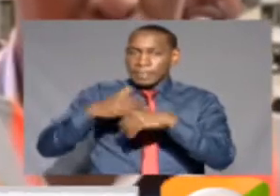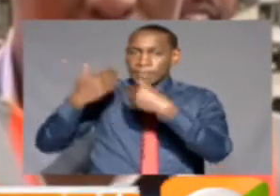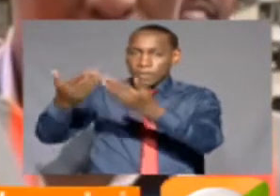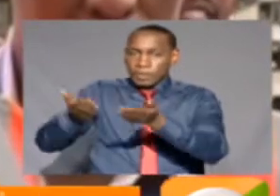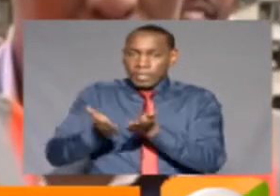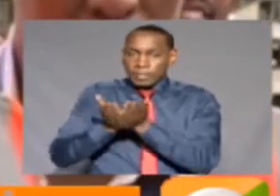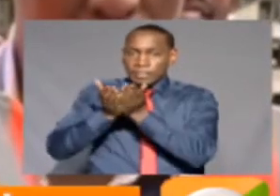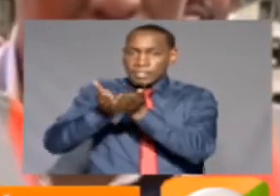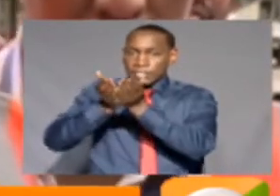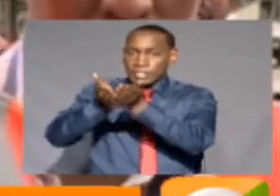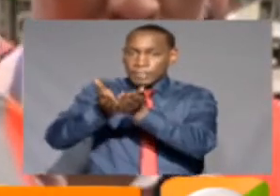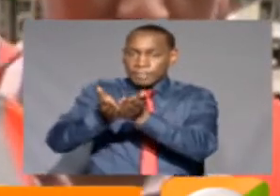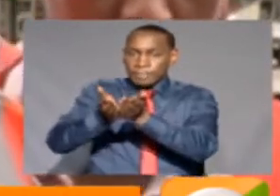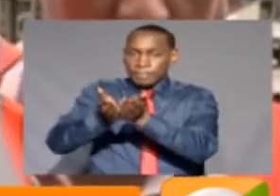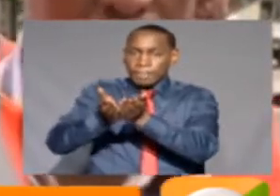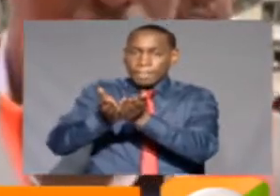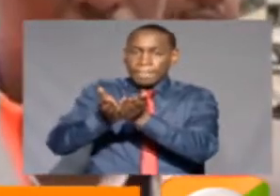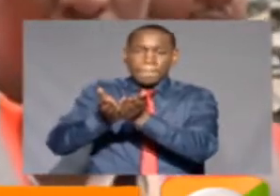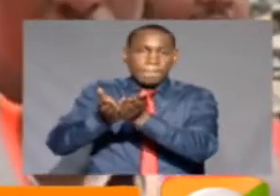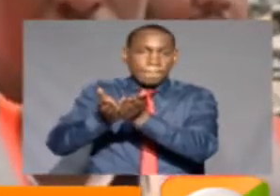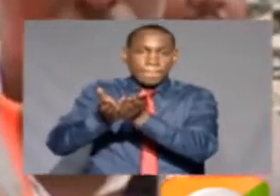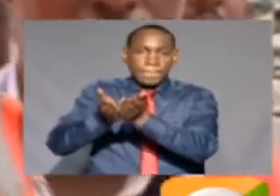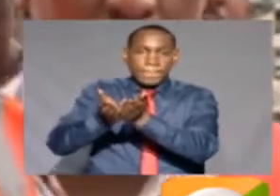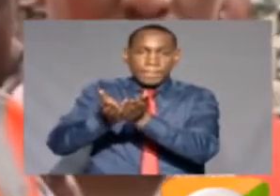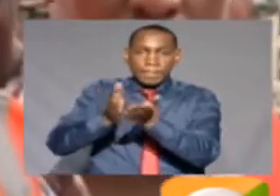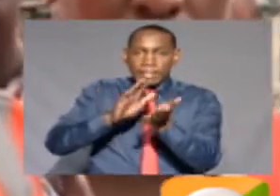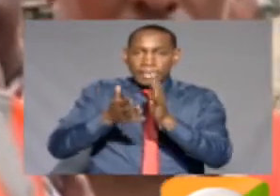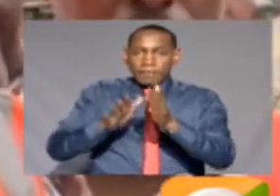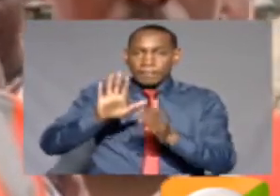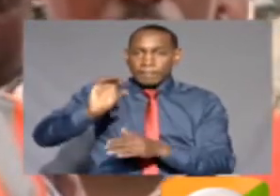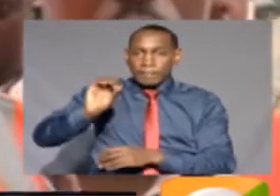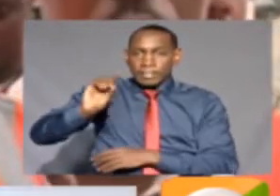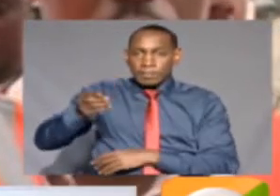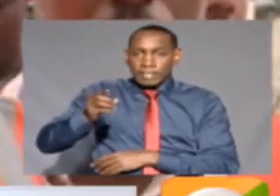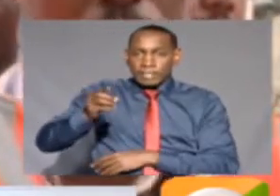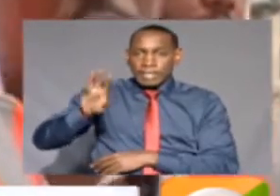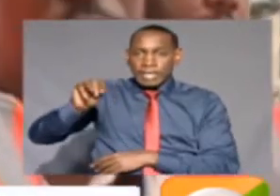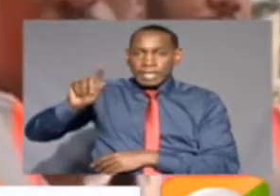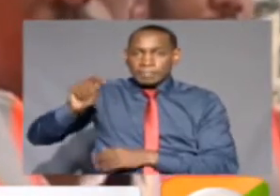vessel of this kind, of up to 50,500 metric tons of cargo.